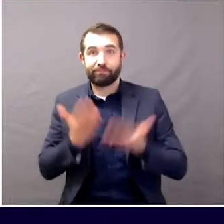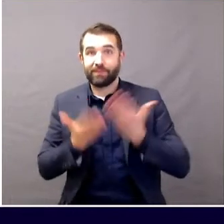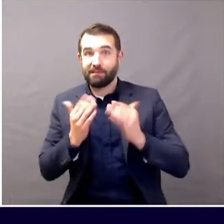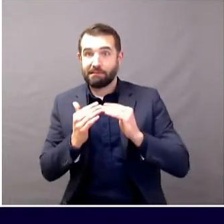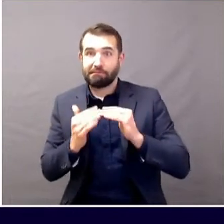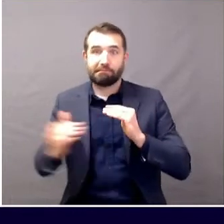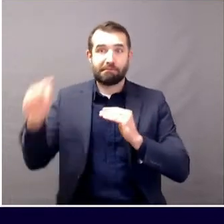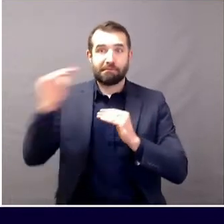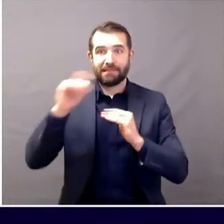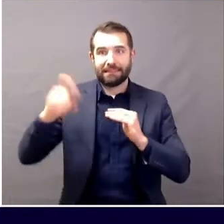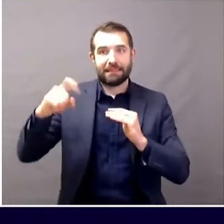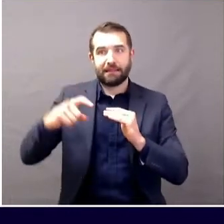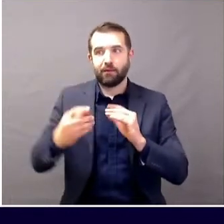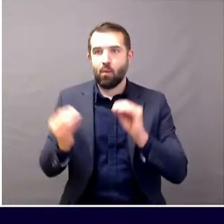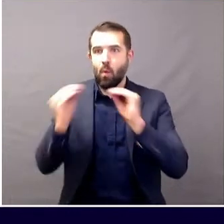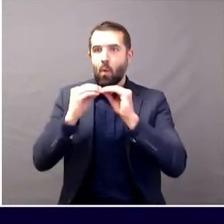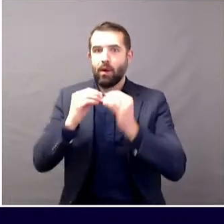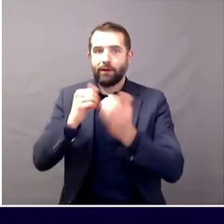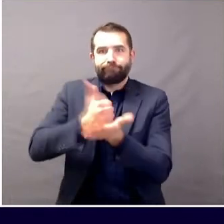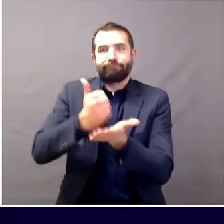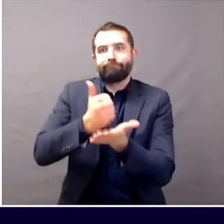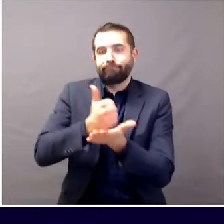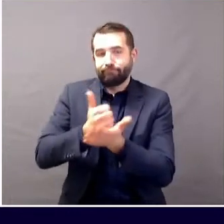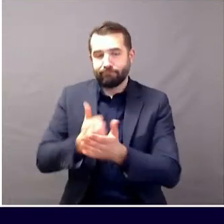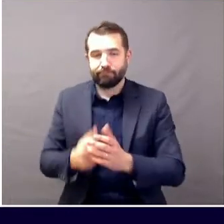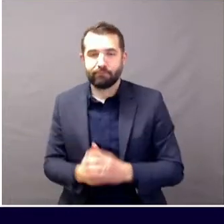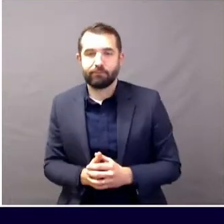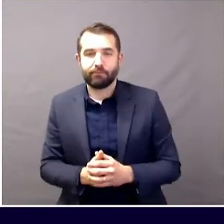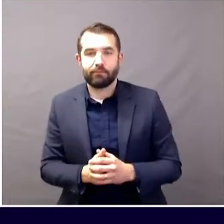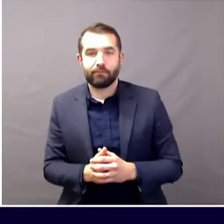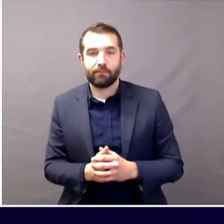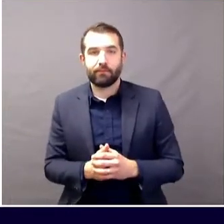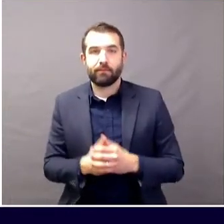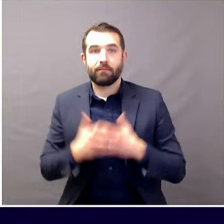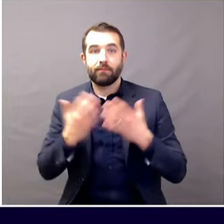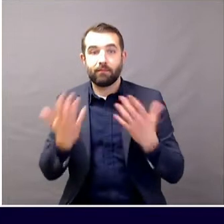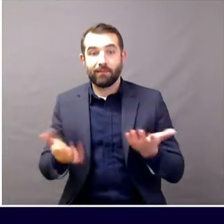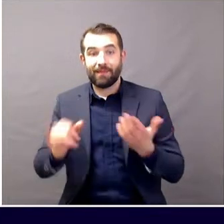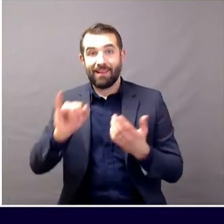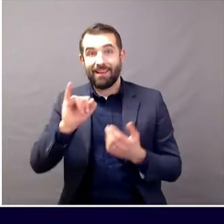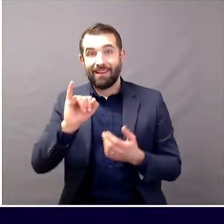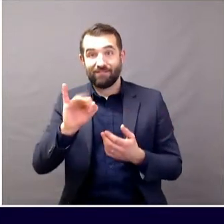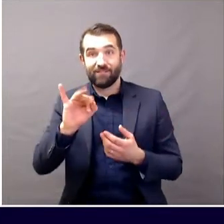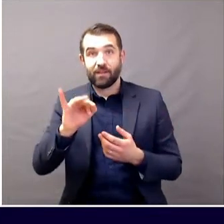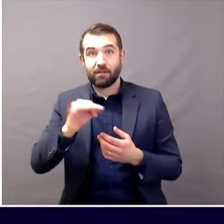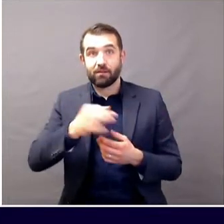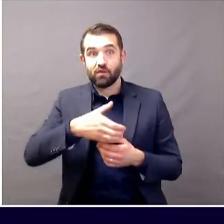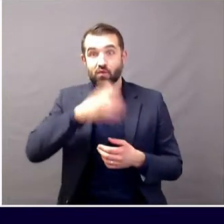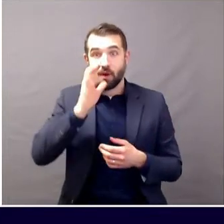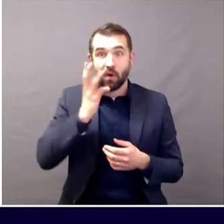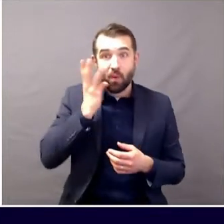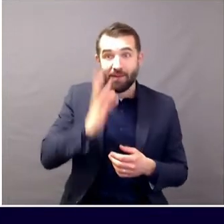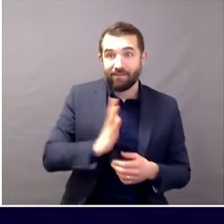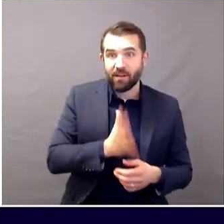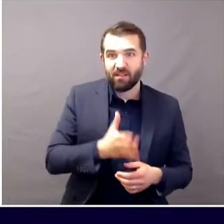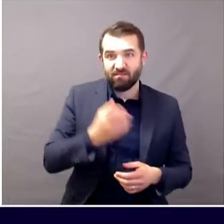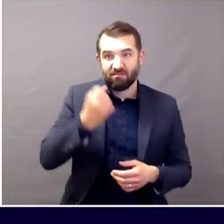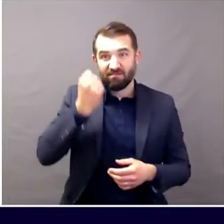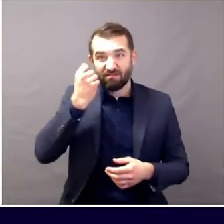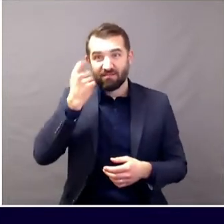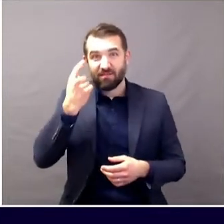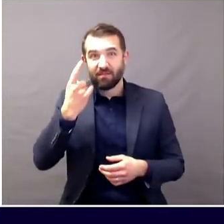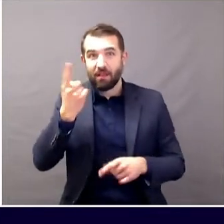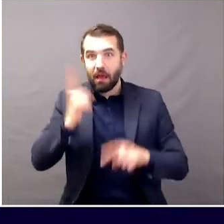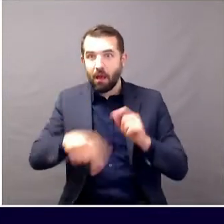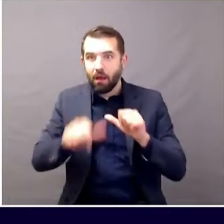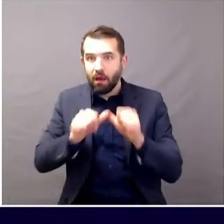two, difficulty stopping or cutting down on substance use, feeling unable to control temper, sense of